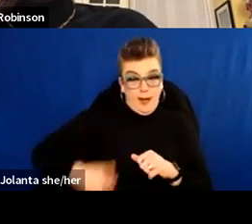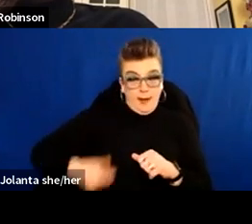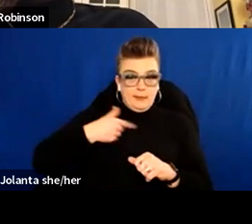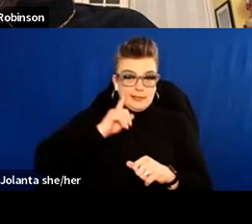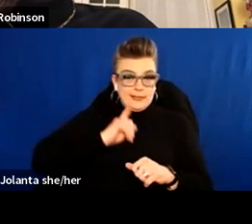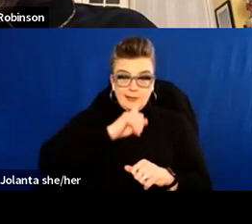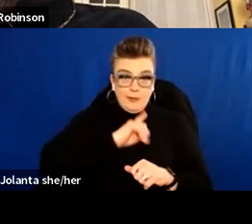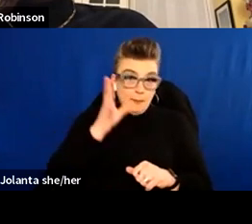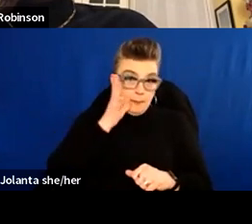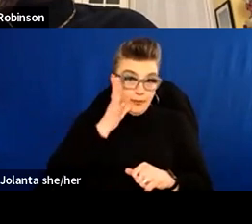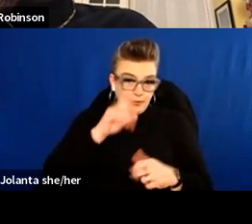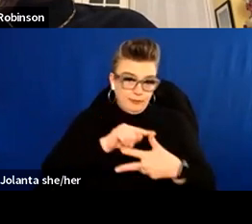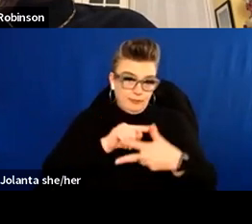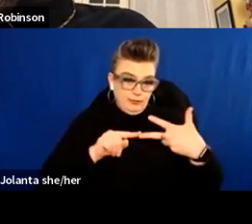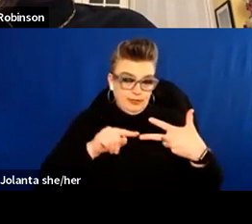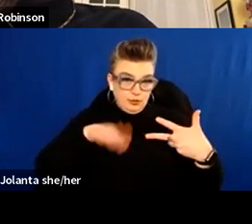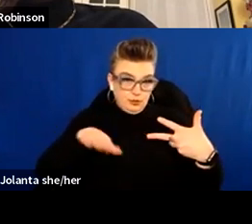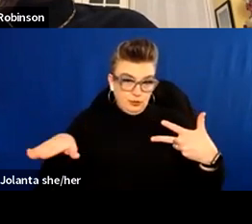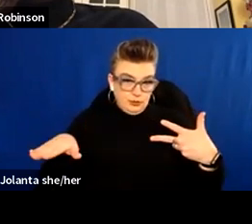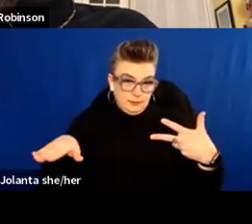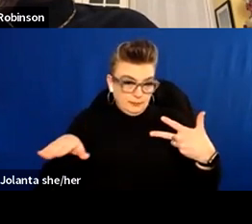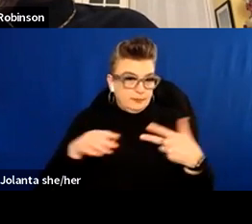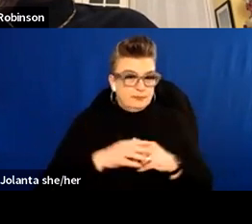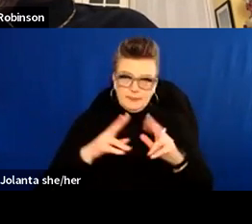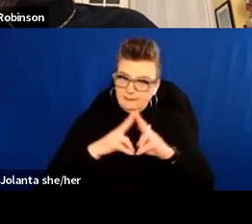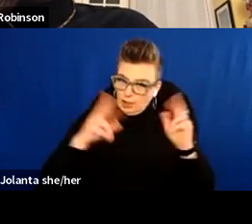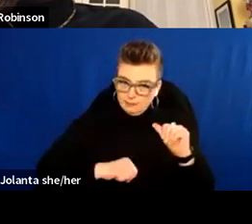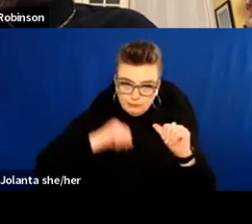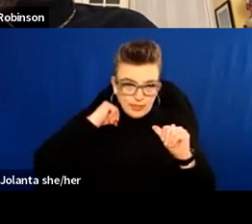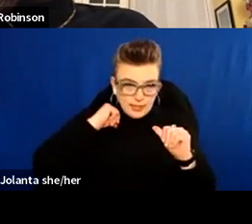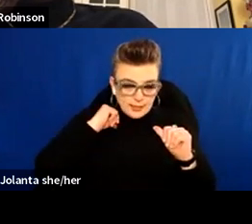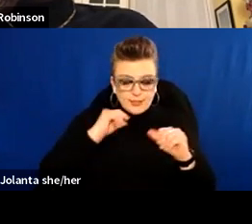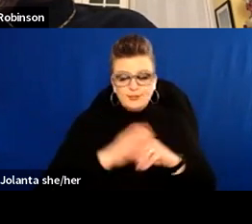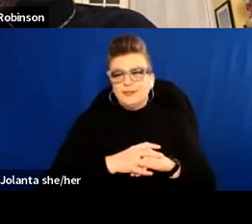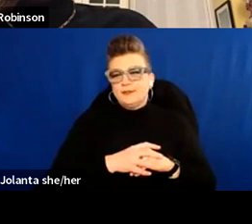i am a mother and i am very proud of my three children